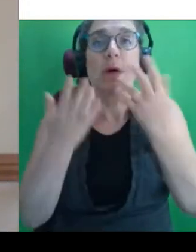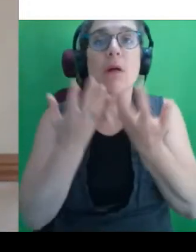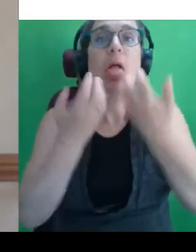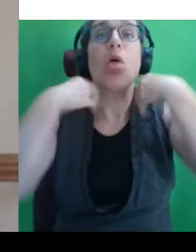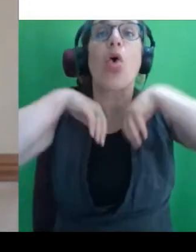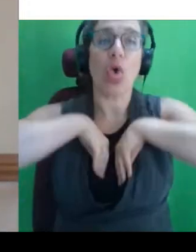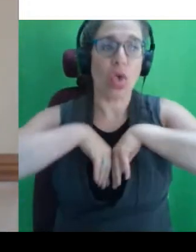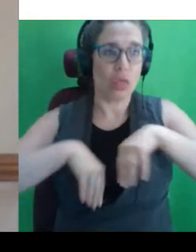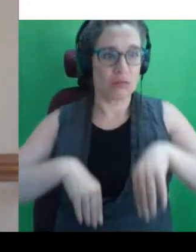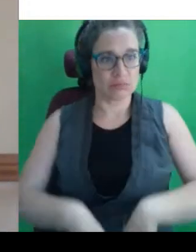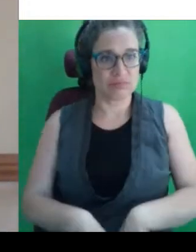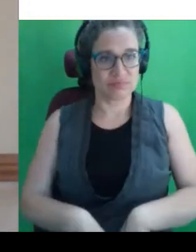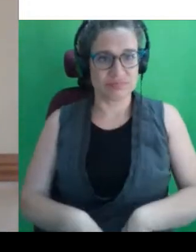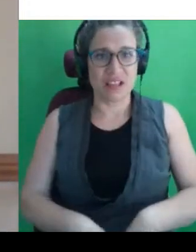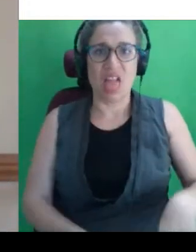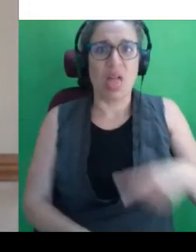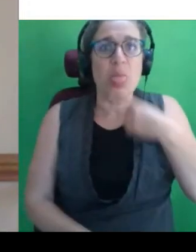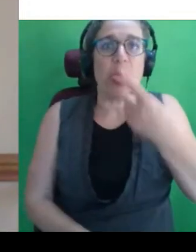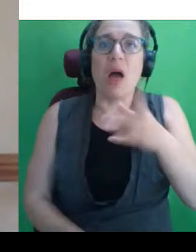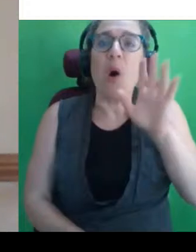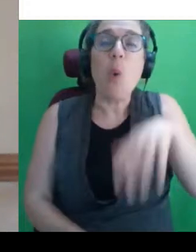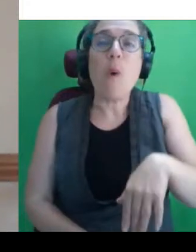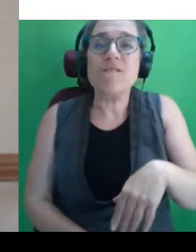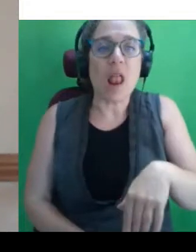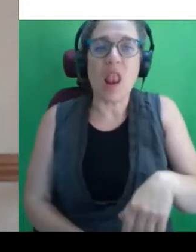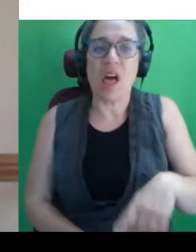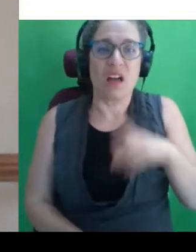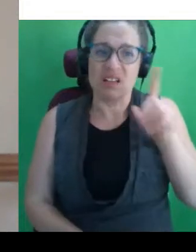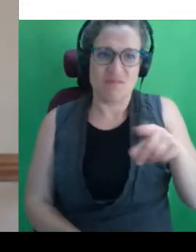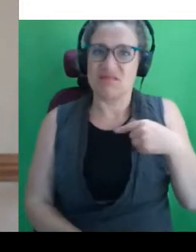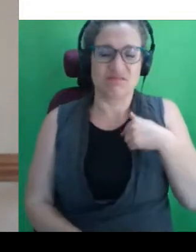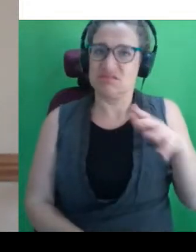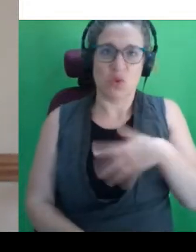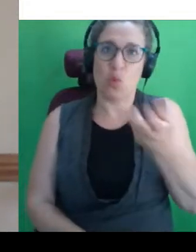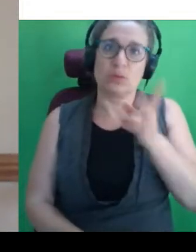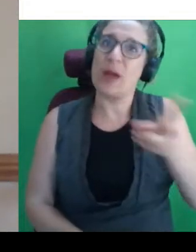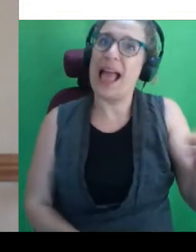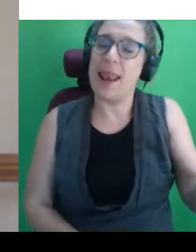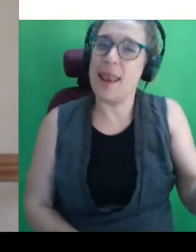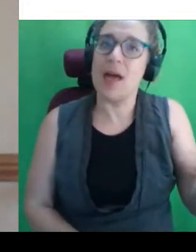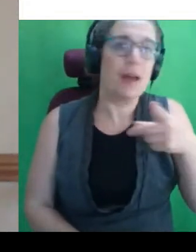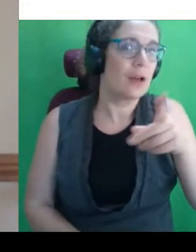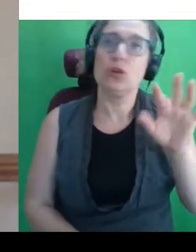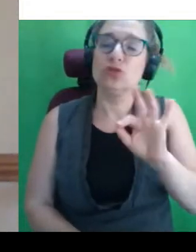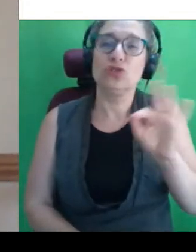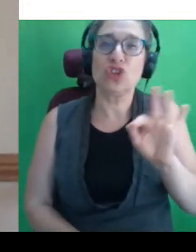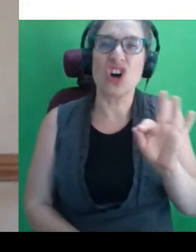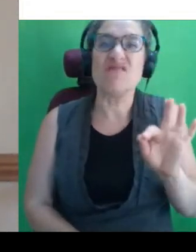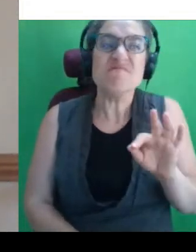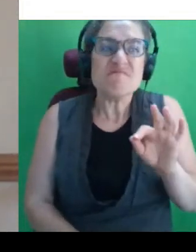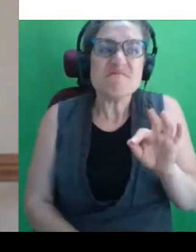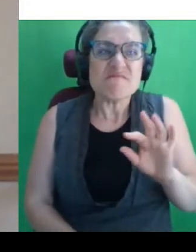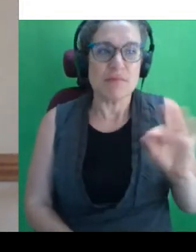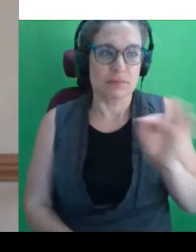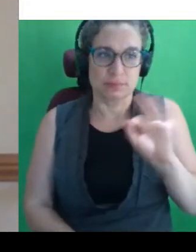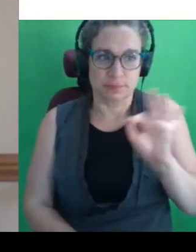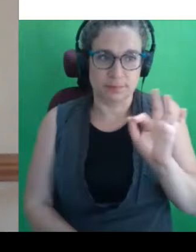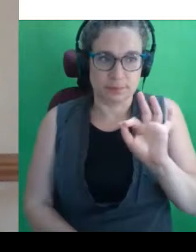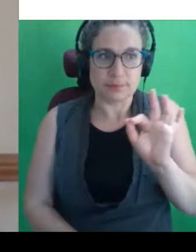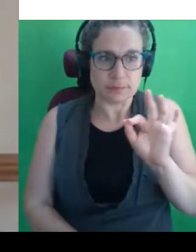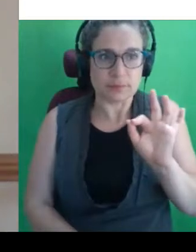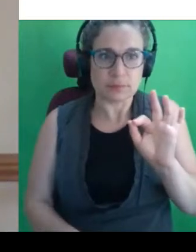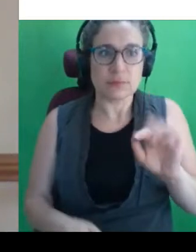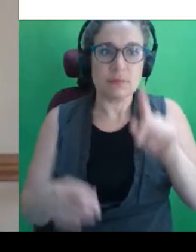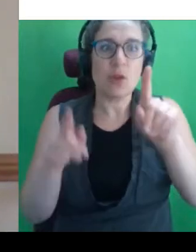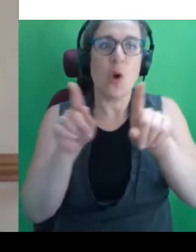a nasty taste in their mouth and they are less inclined to use it. Other problems that we often come across is that if your patient is just popping